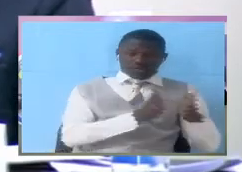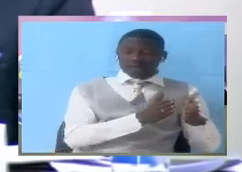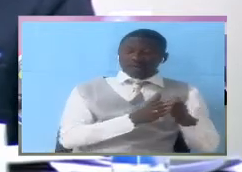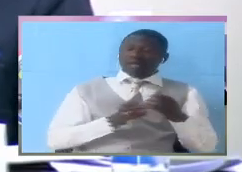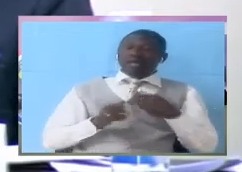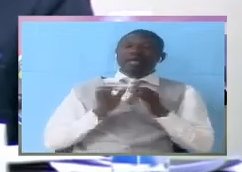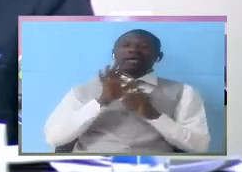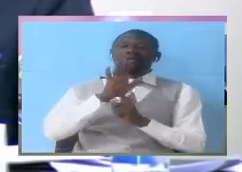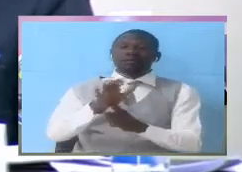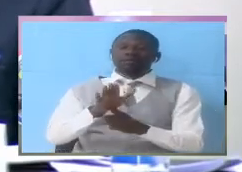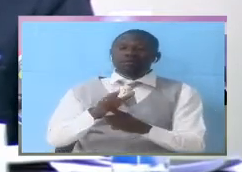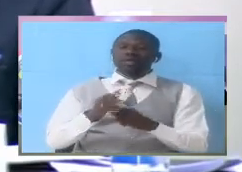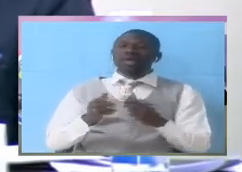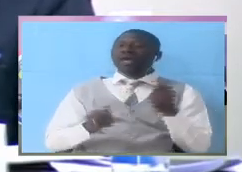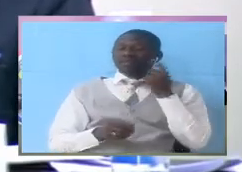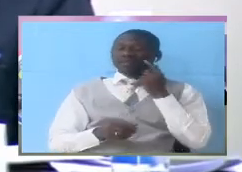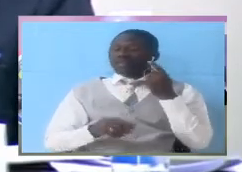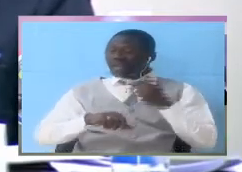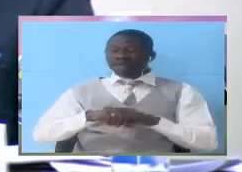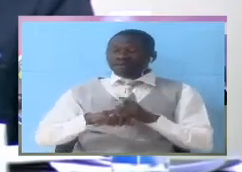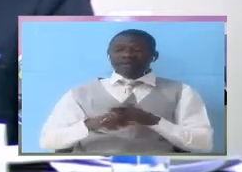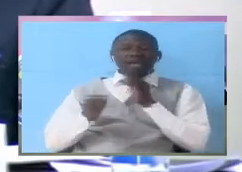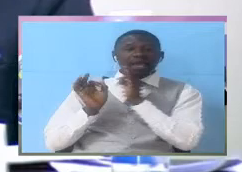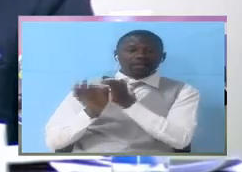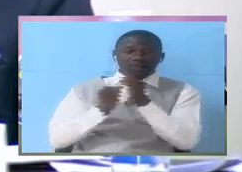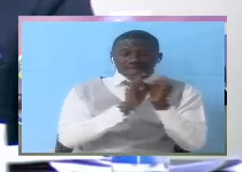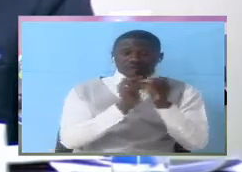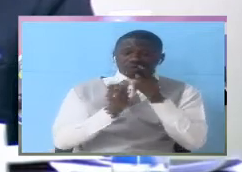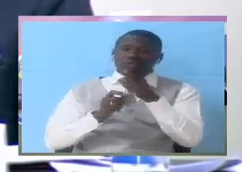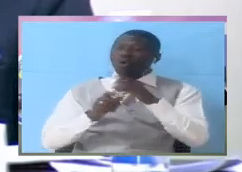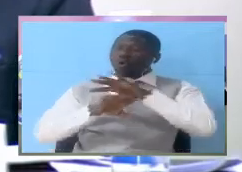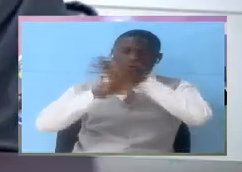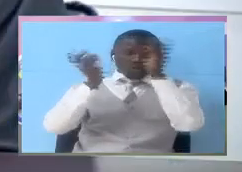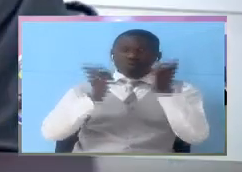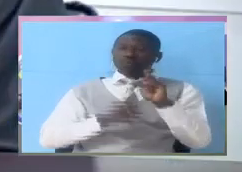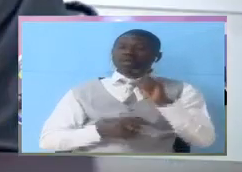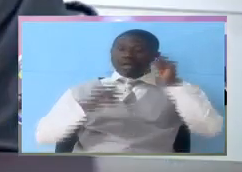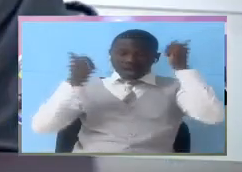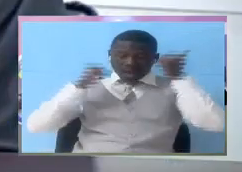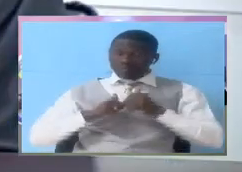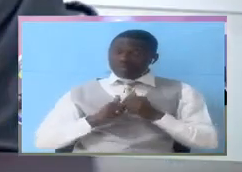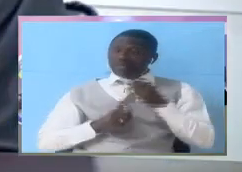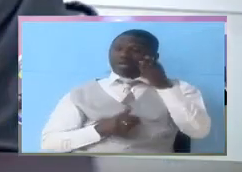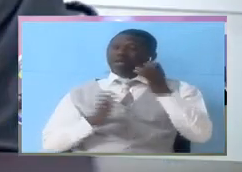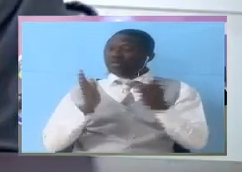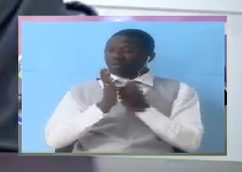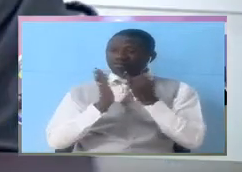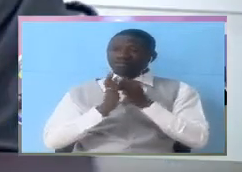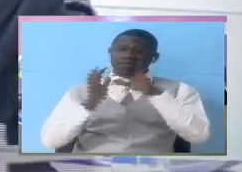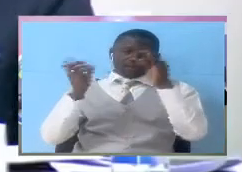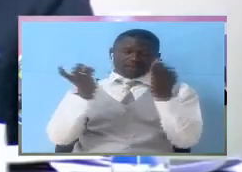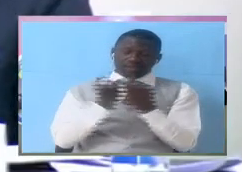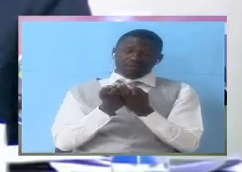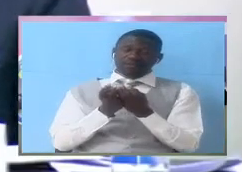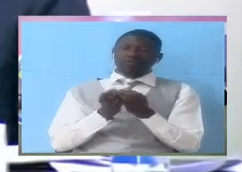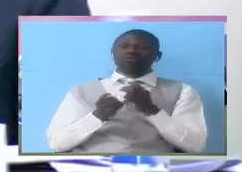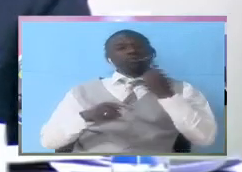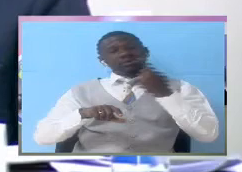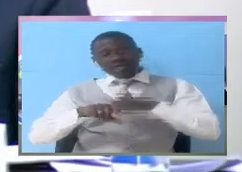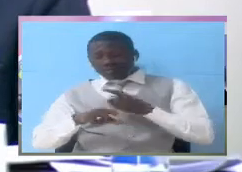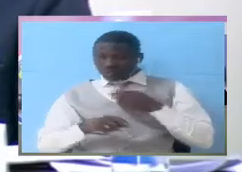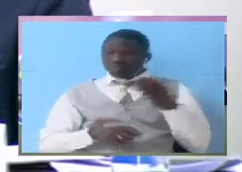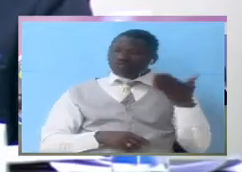debriefed about what is happening, or you rather briefed about what is happening at the panel. You would occasionally go there to